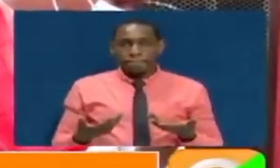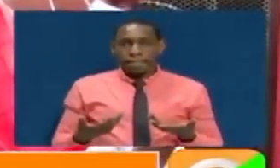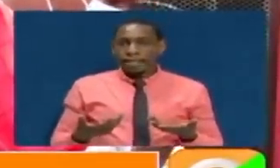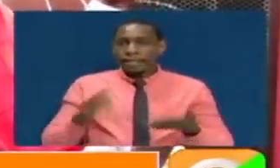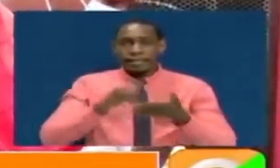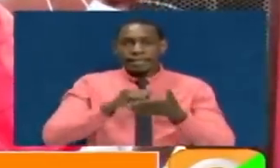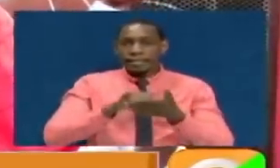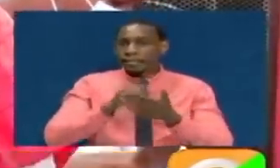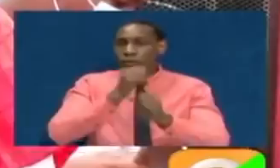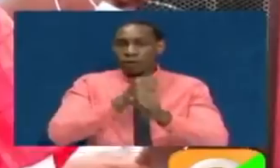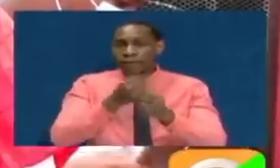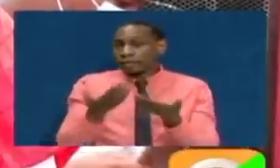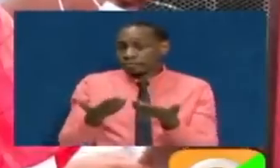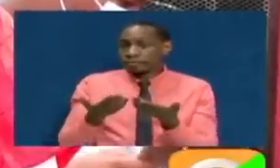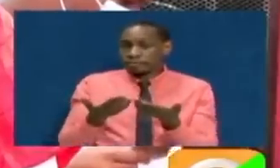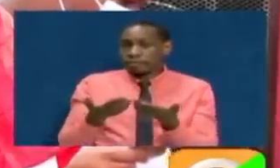that effort should be